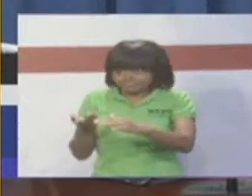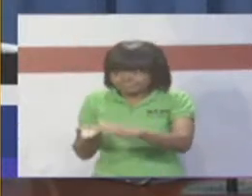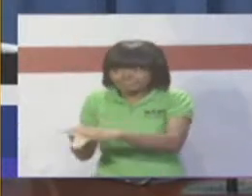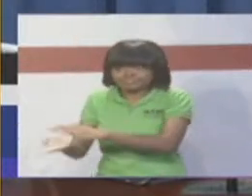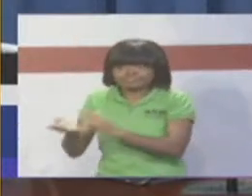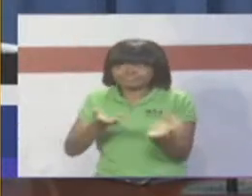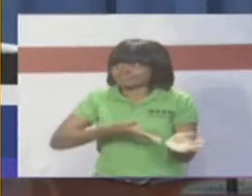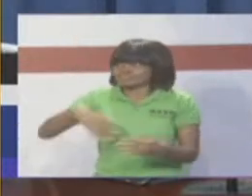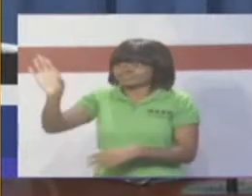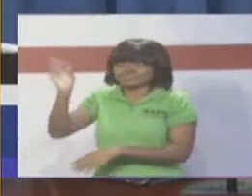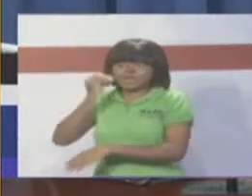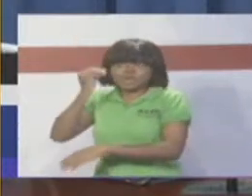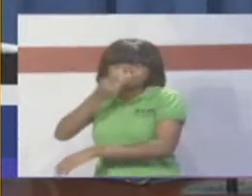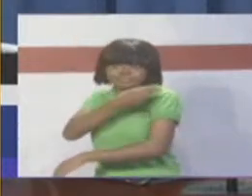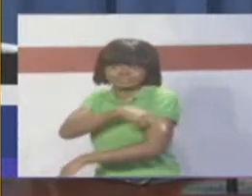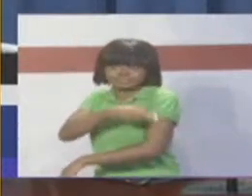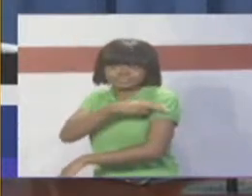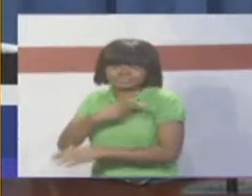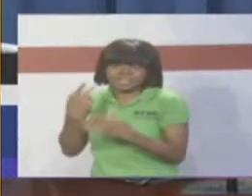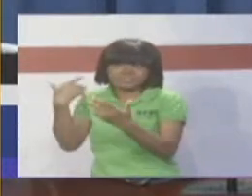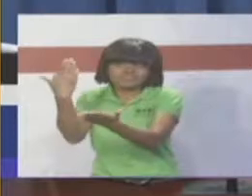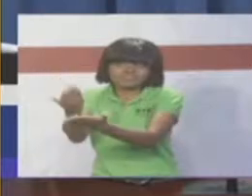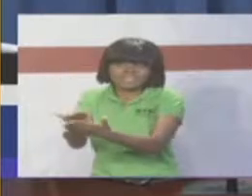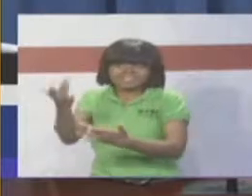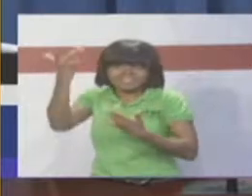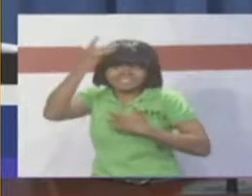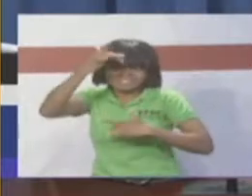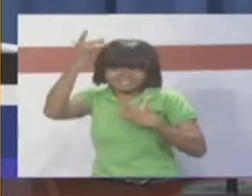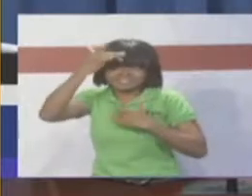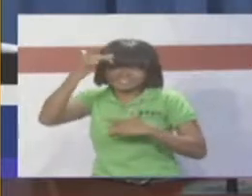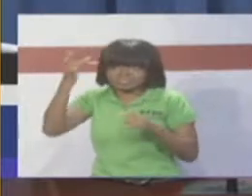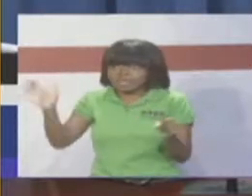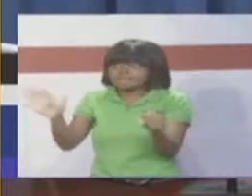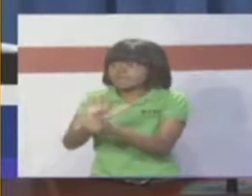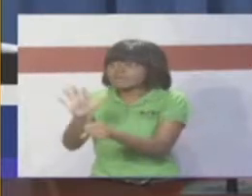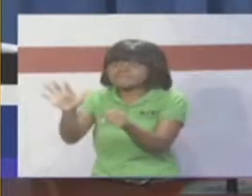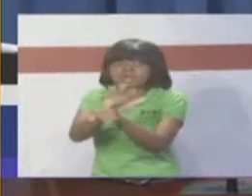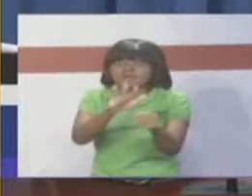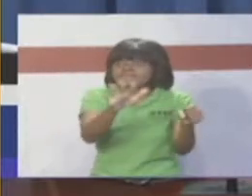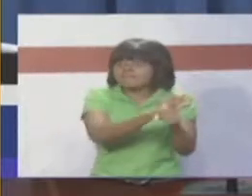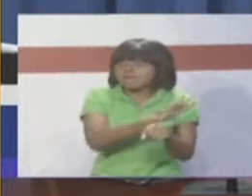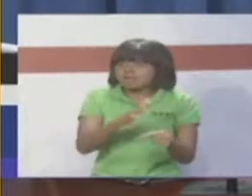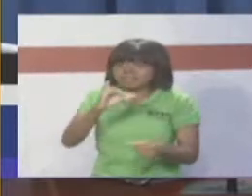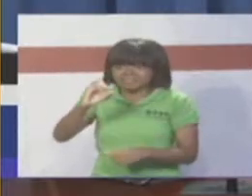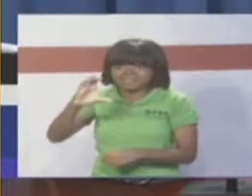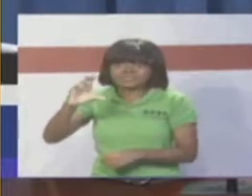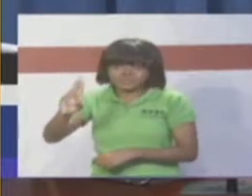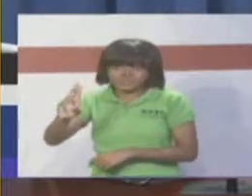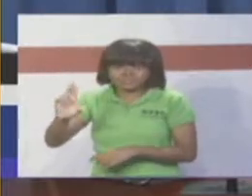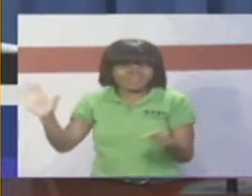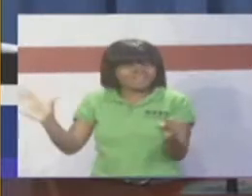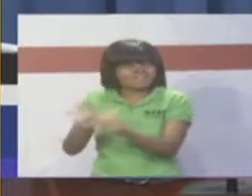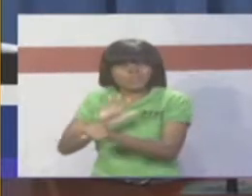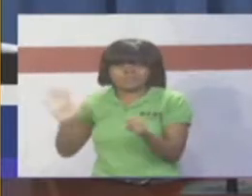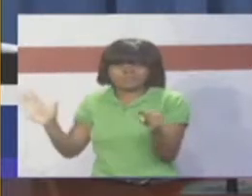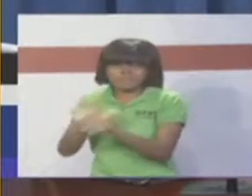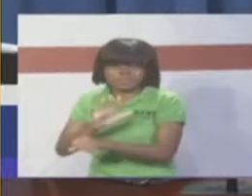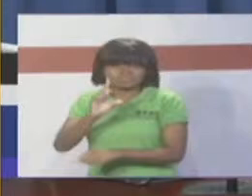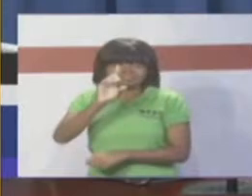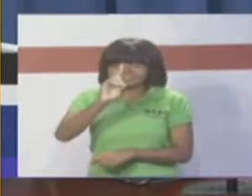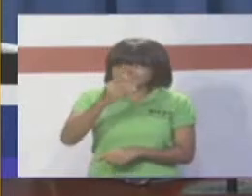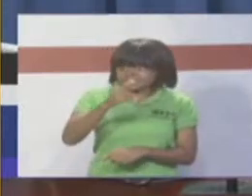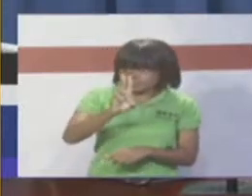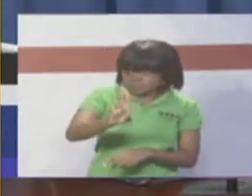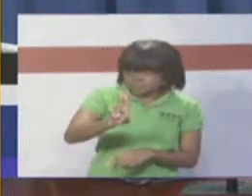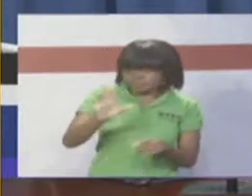we are again pleading with the unvaccinated population to do a couple of